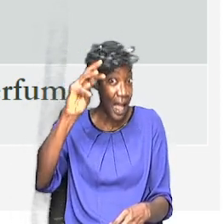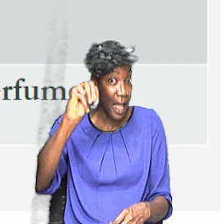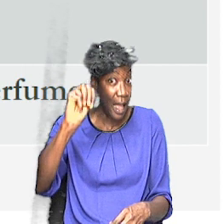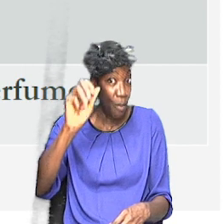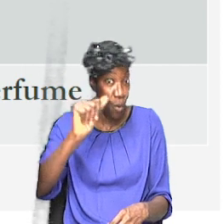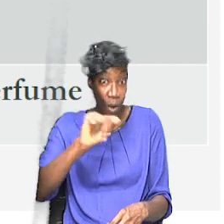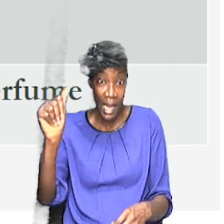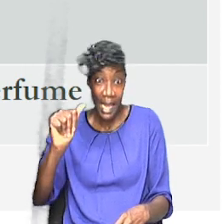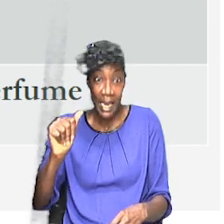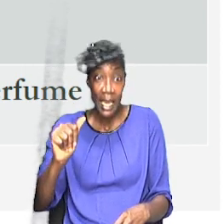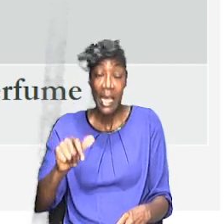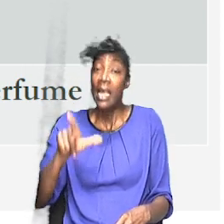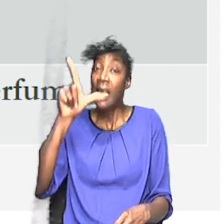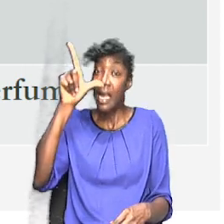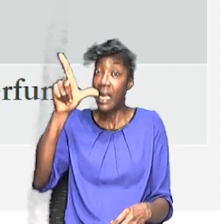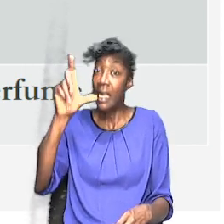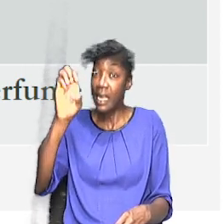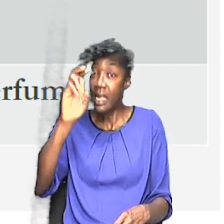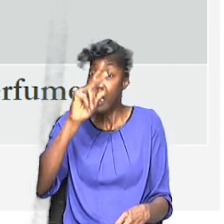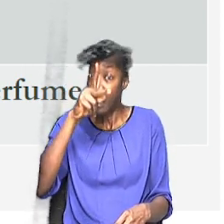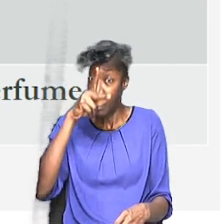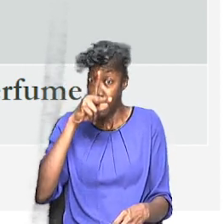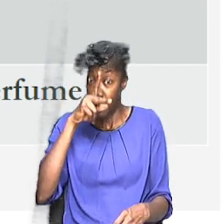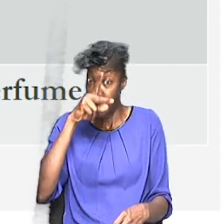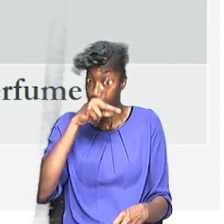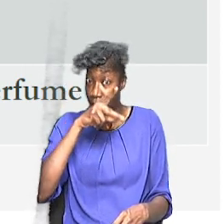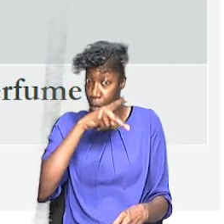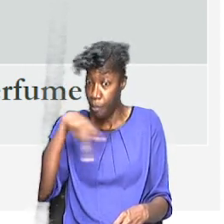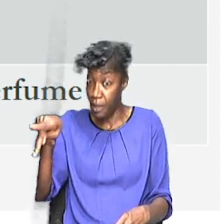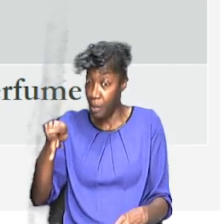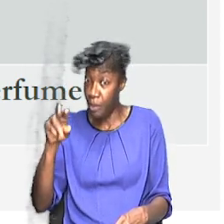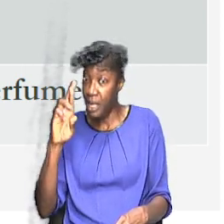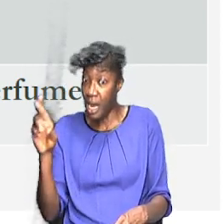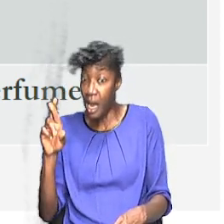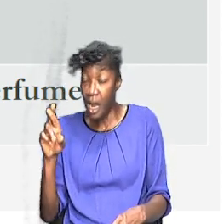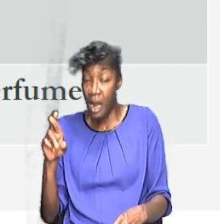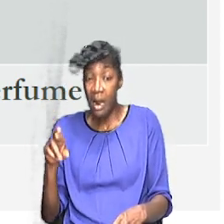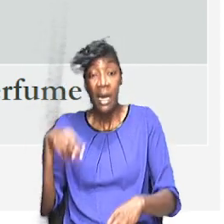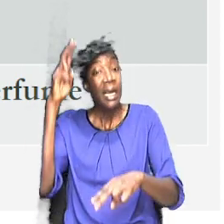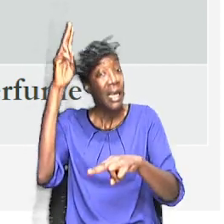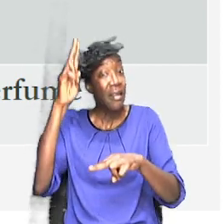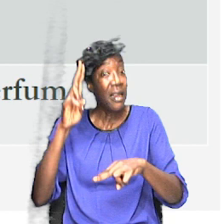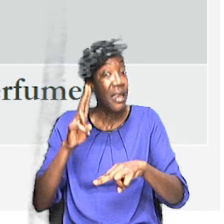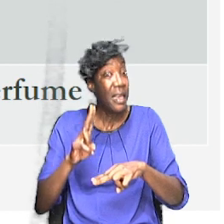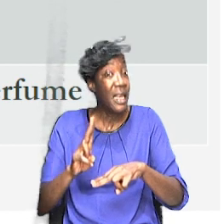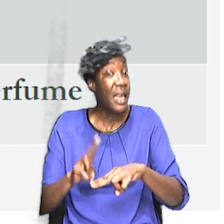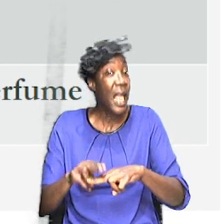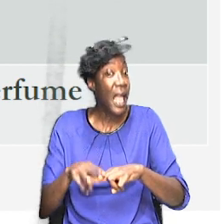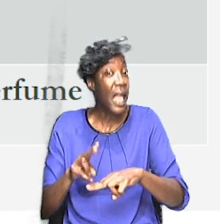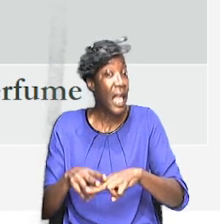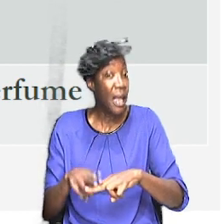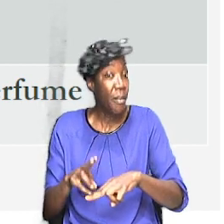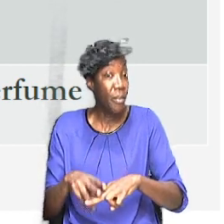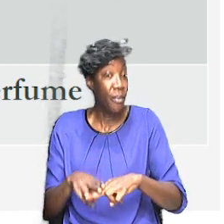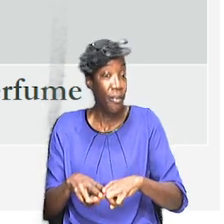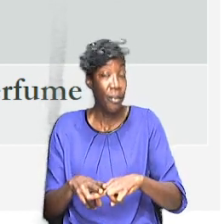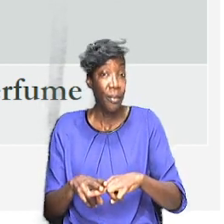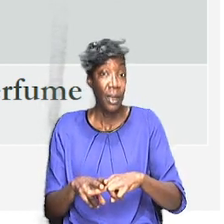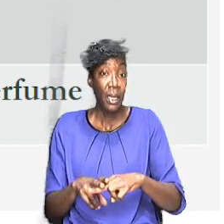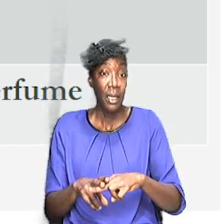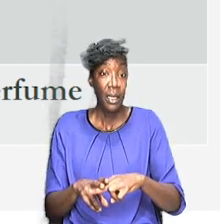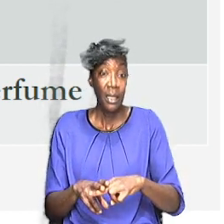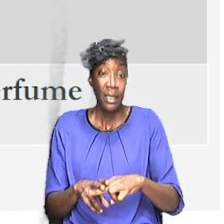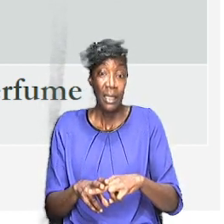the name Simon, brethren, is a very common name back in those days. I have to be very careful because it's like